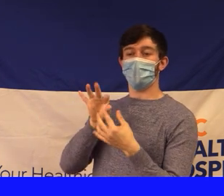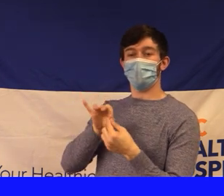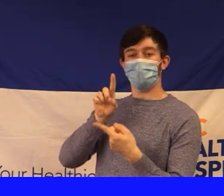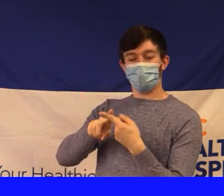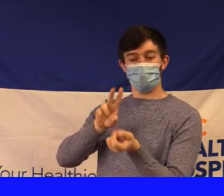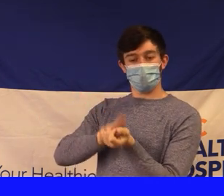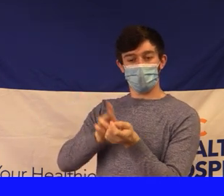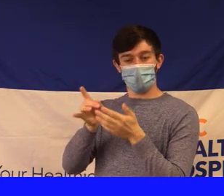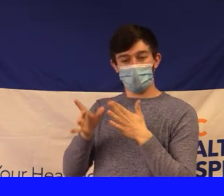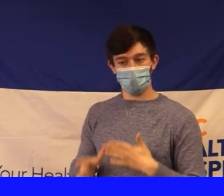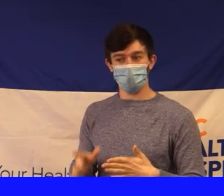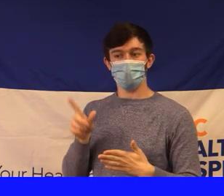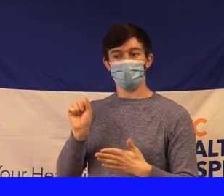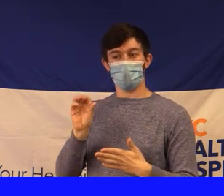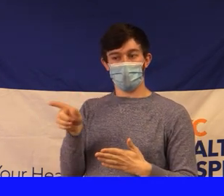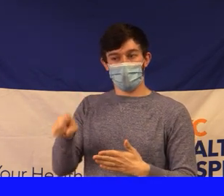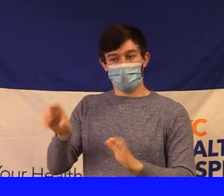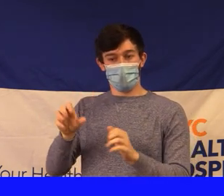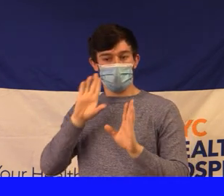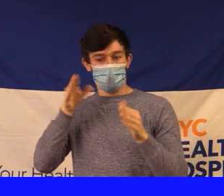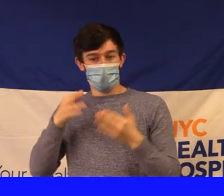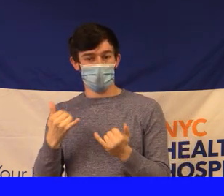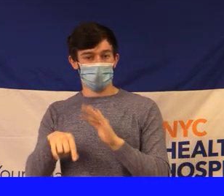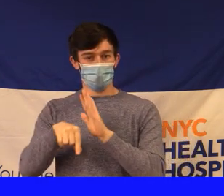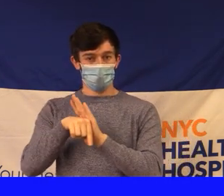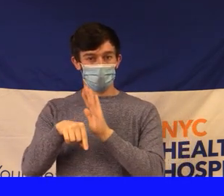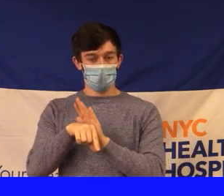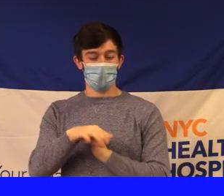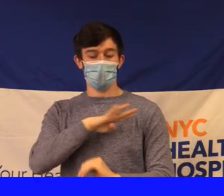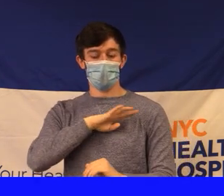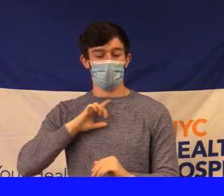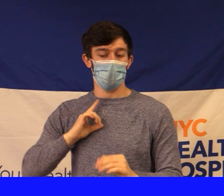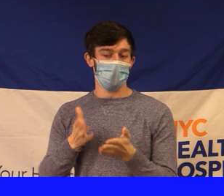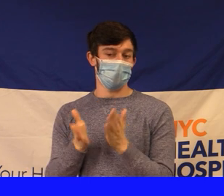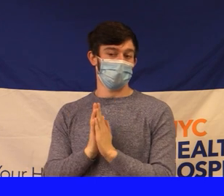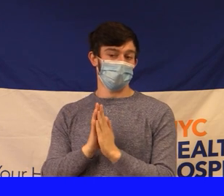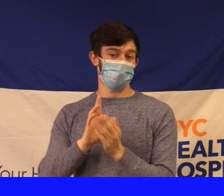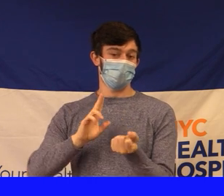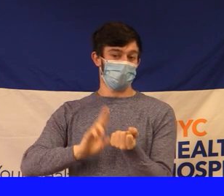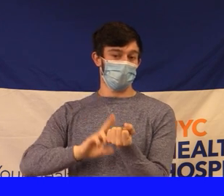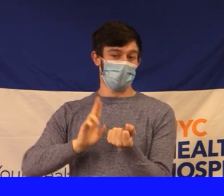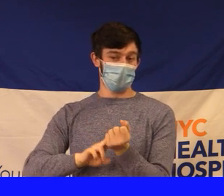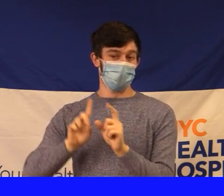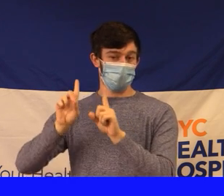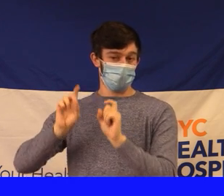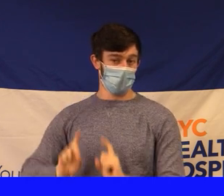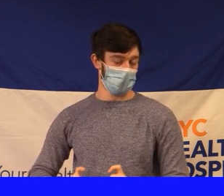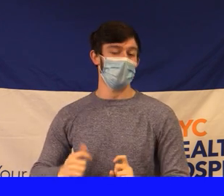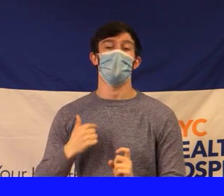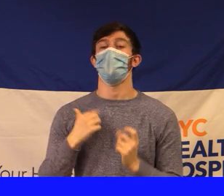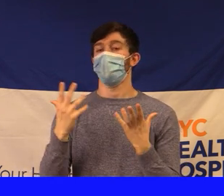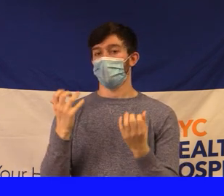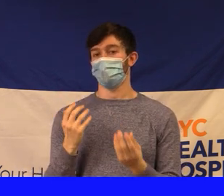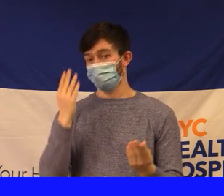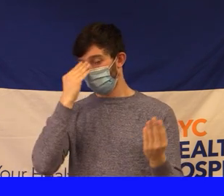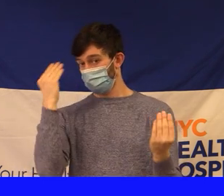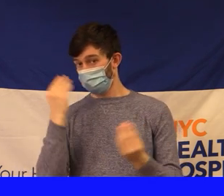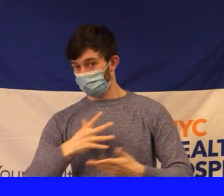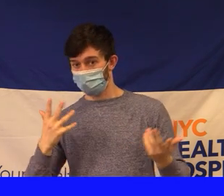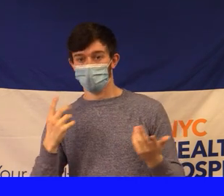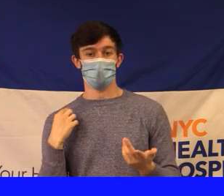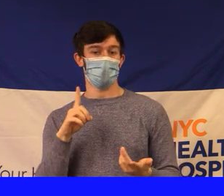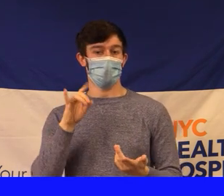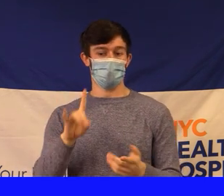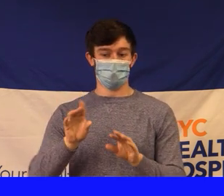leadership this quarter. The board has also asked about nursing surveys. I do want to share that we have rolled out two